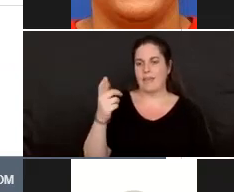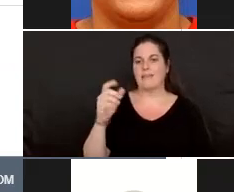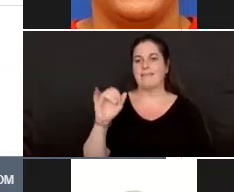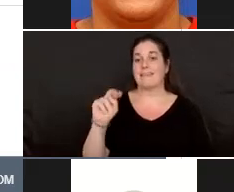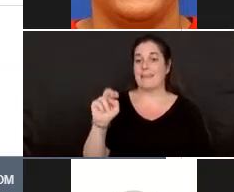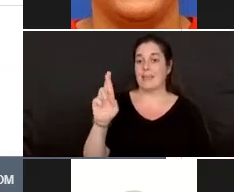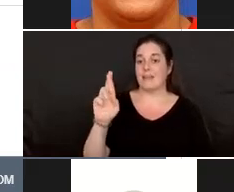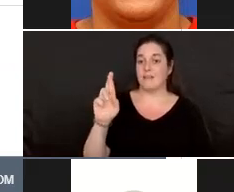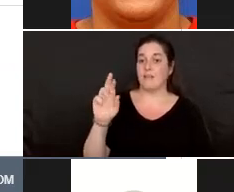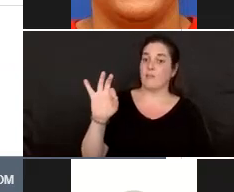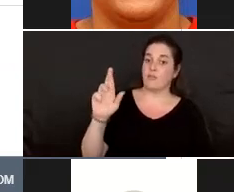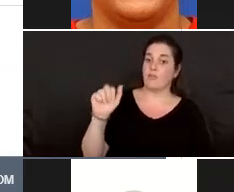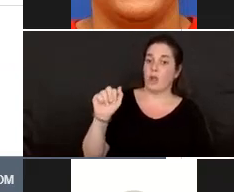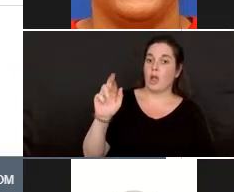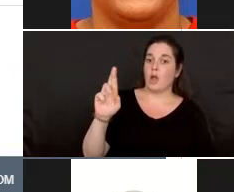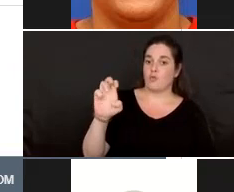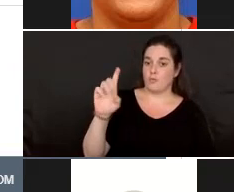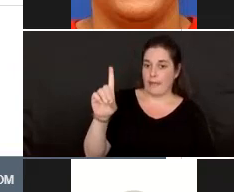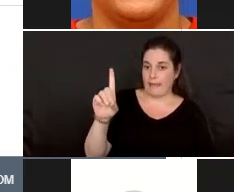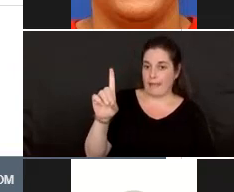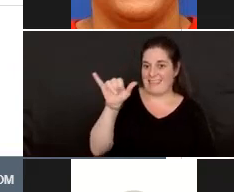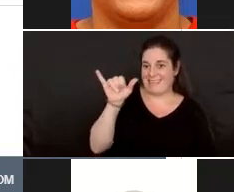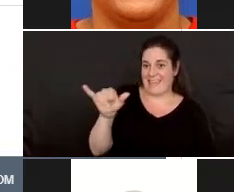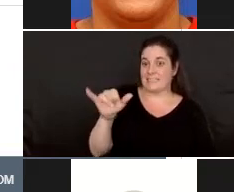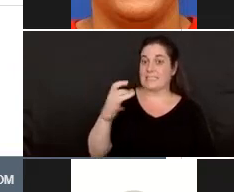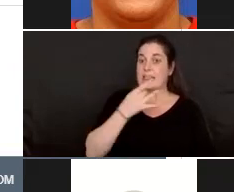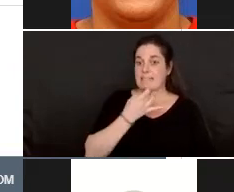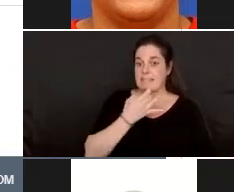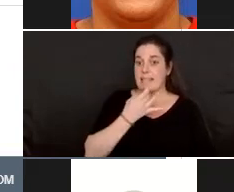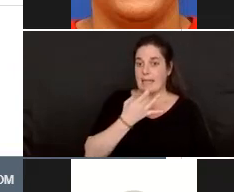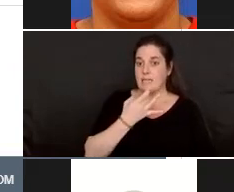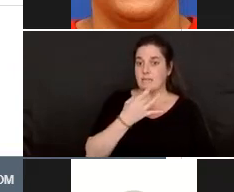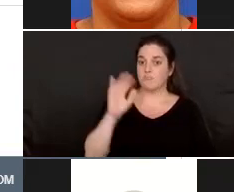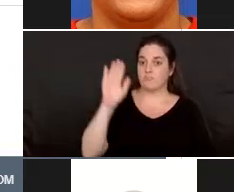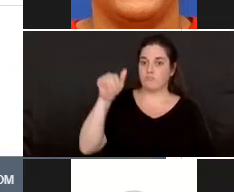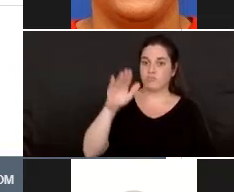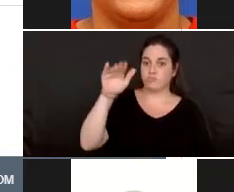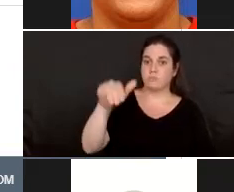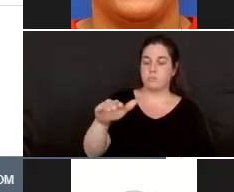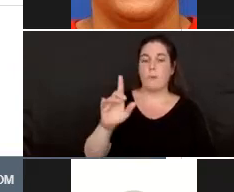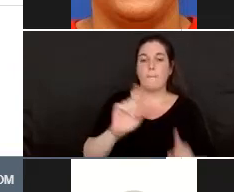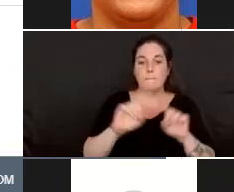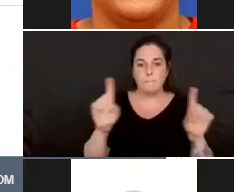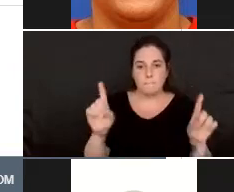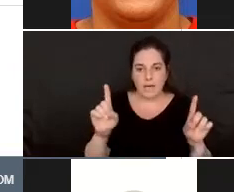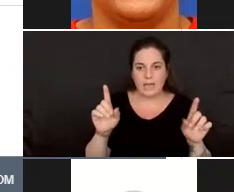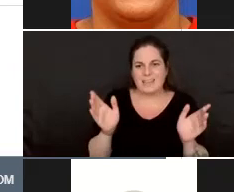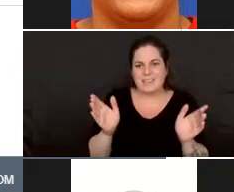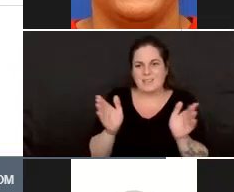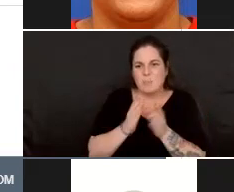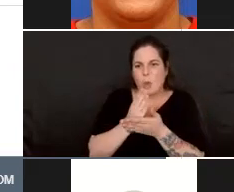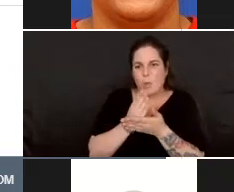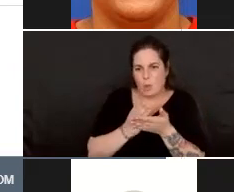infrared radiation, all of those are actually light, but only a small portion of